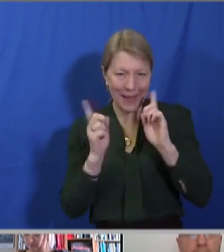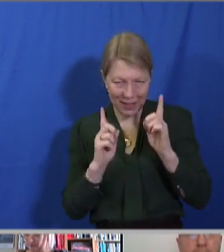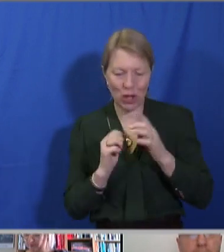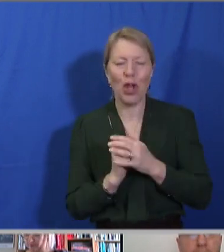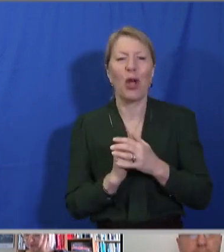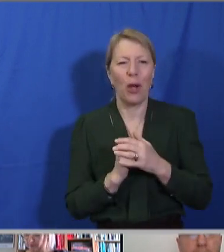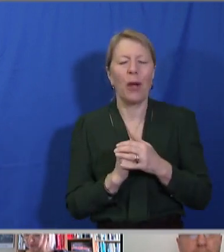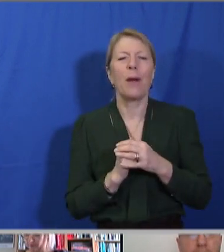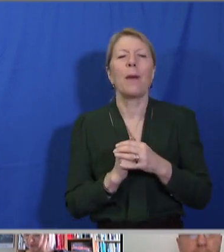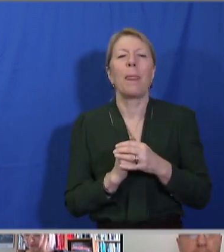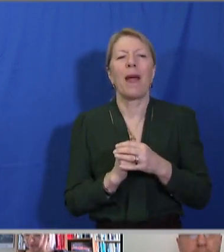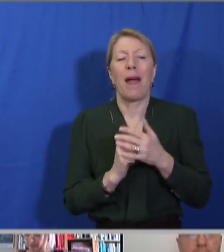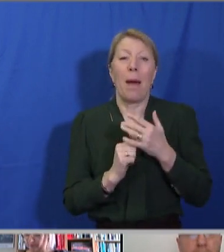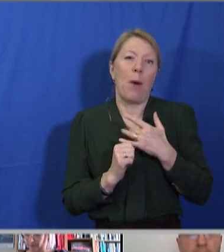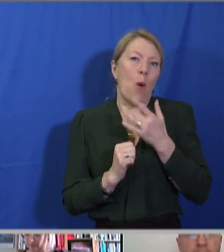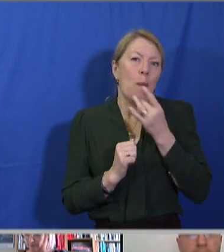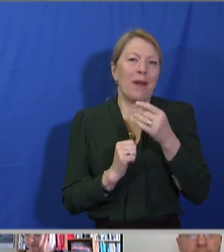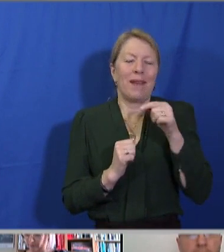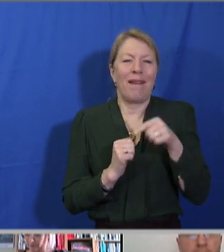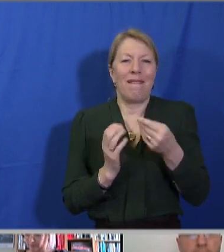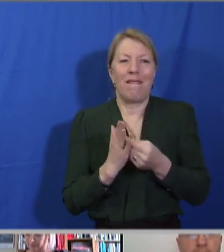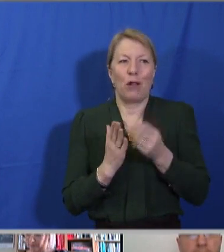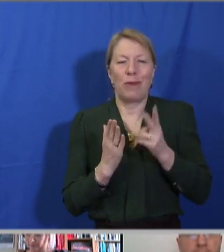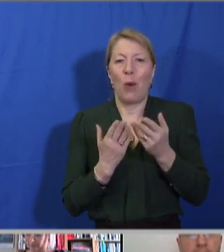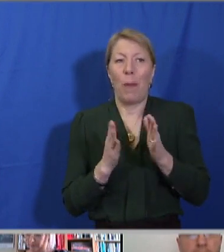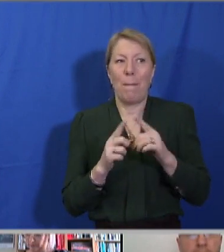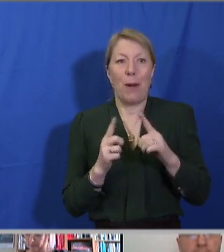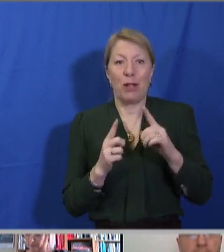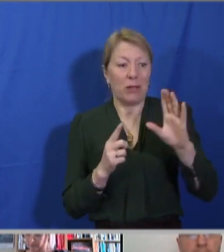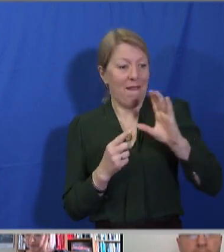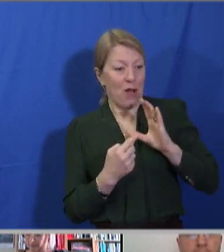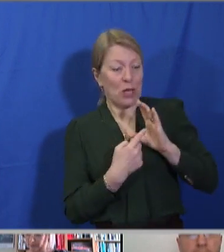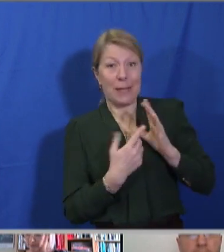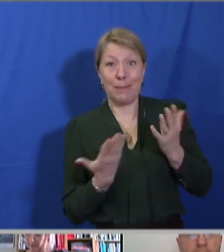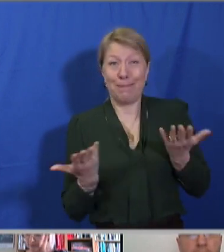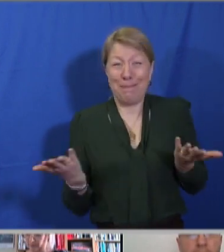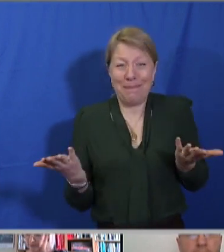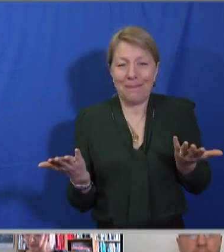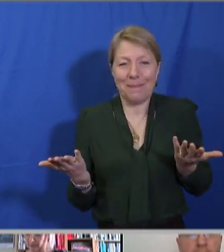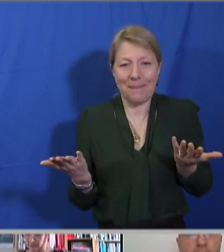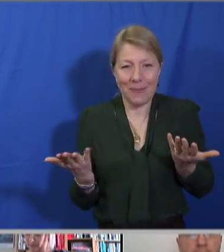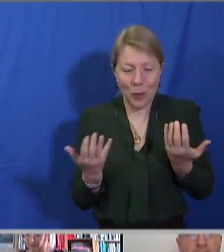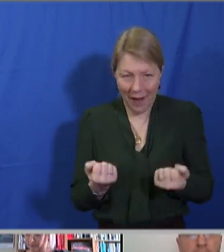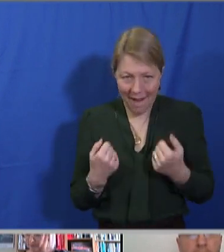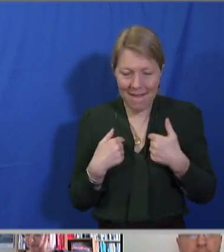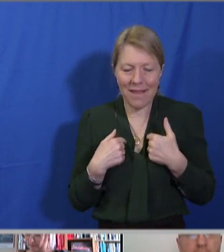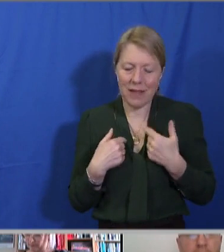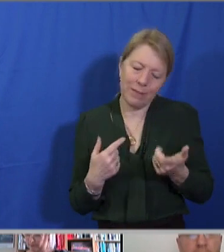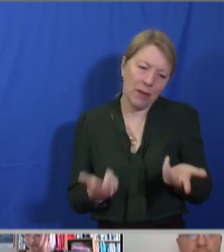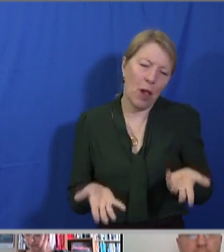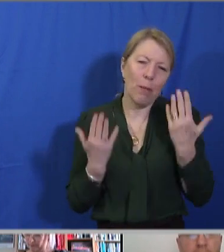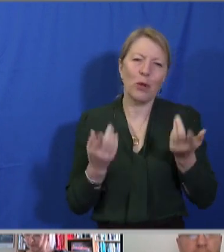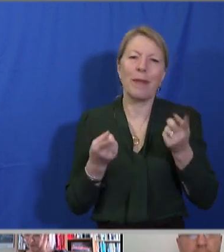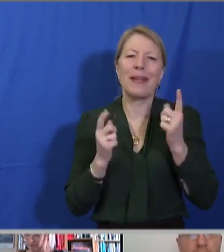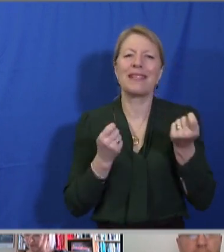the fund at this stage because we simply do not have the funding available to do that. But that will be a decision for the Minister to take on